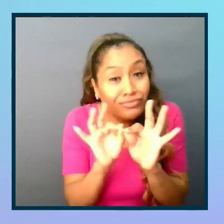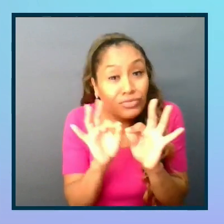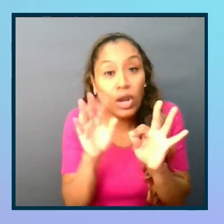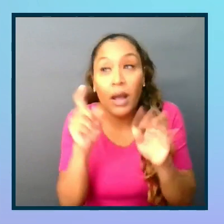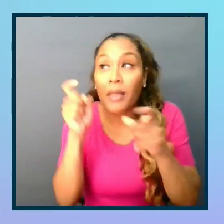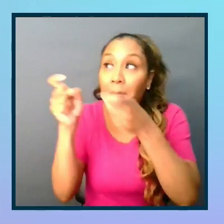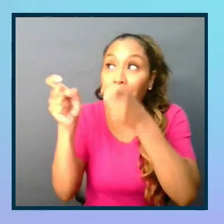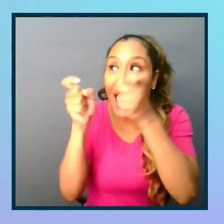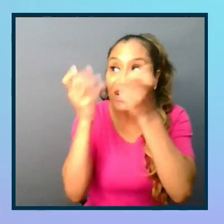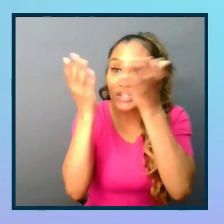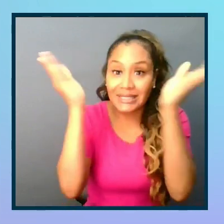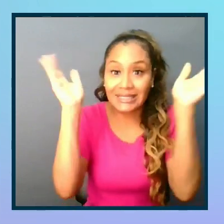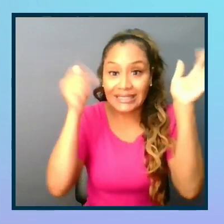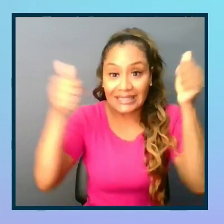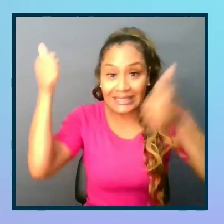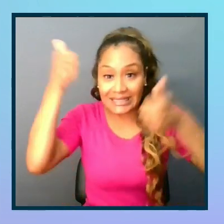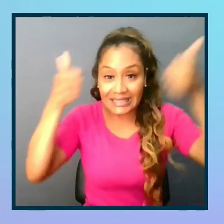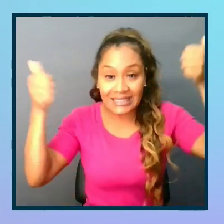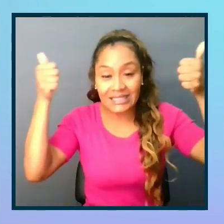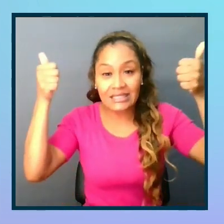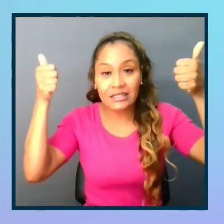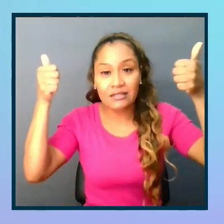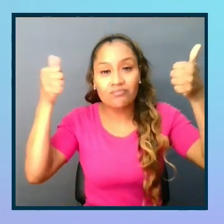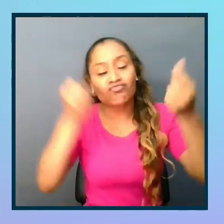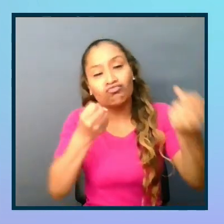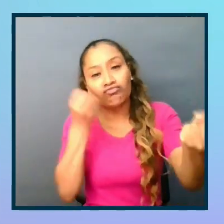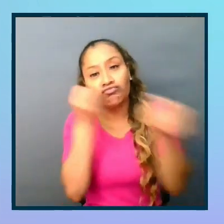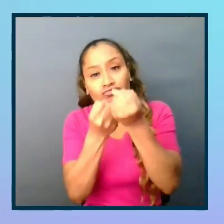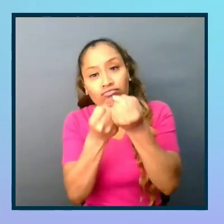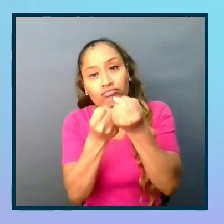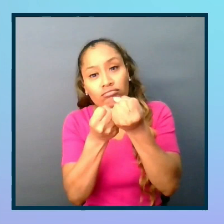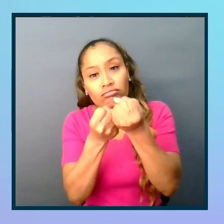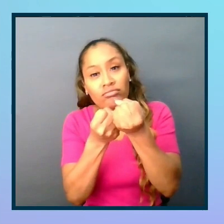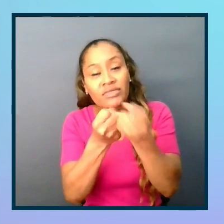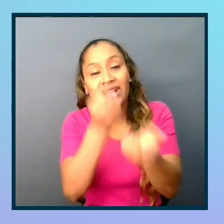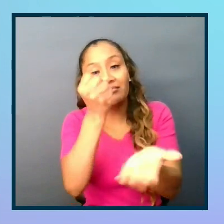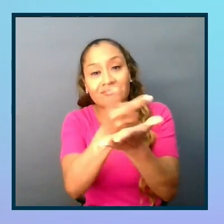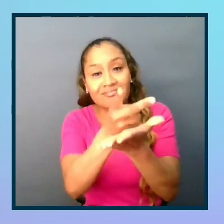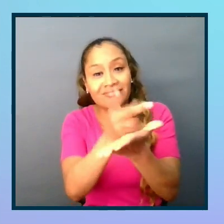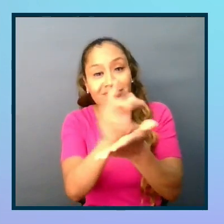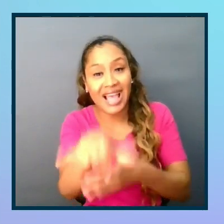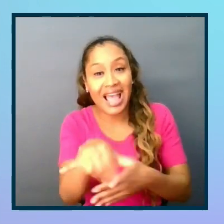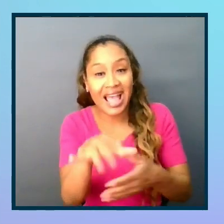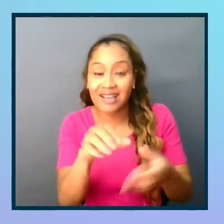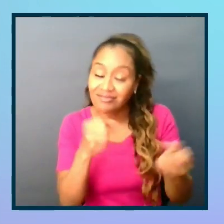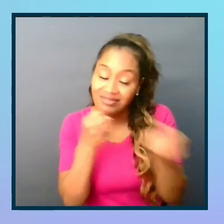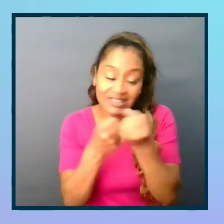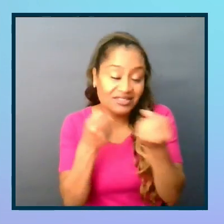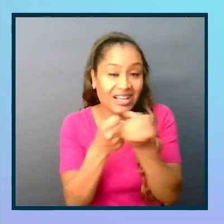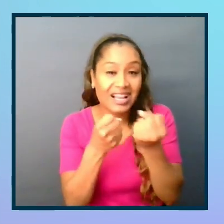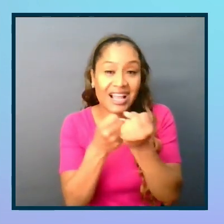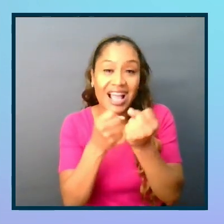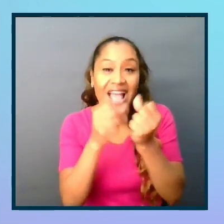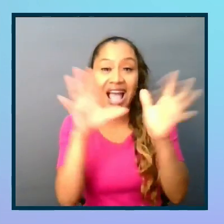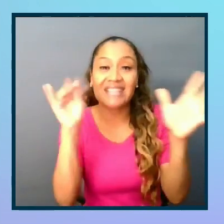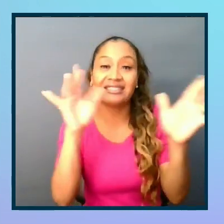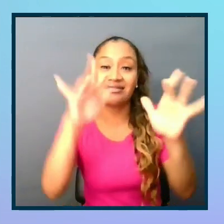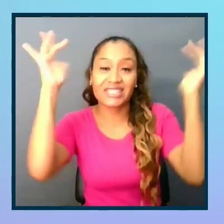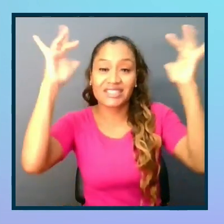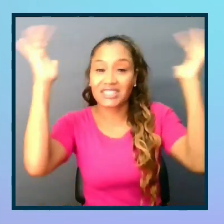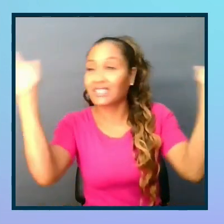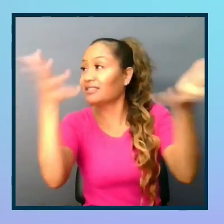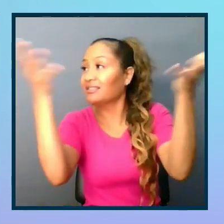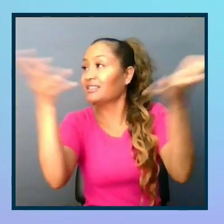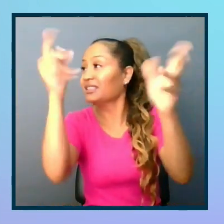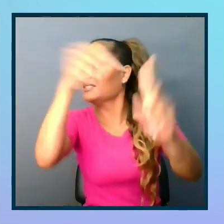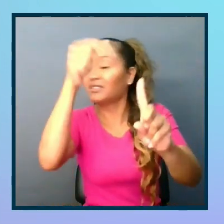management is not only signed off on it, but is advocating for it and evangelizes it in many ways.